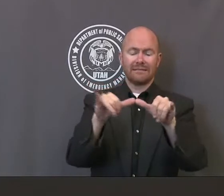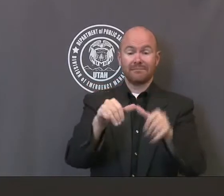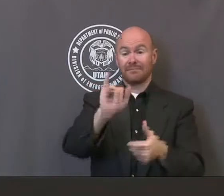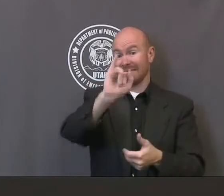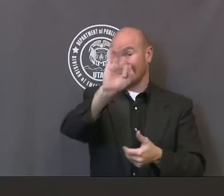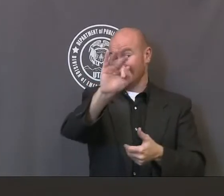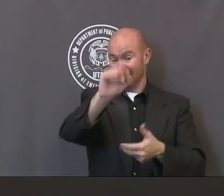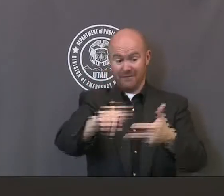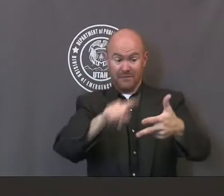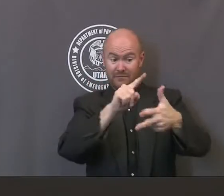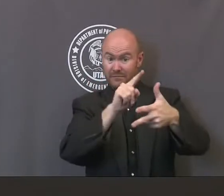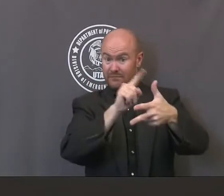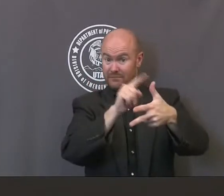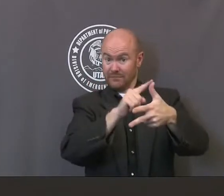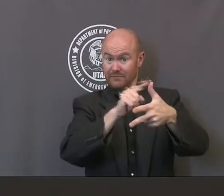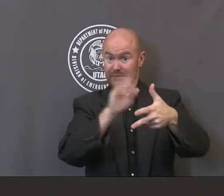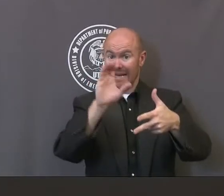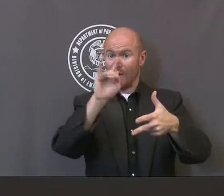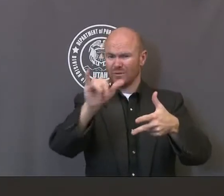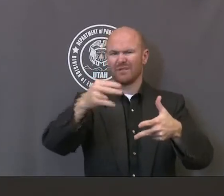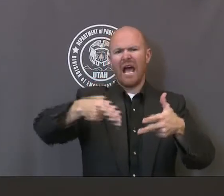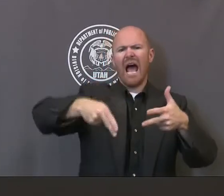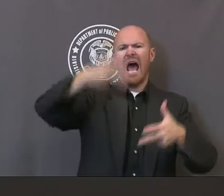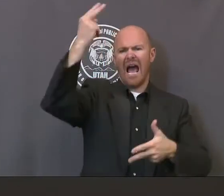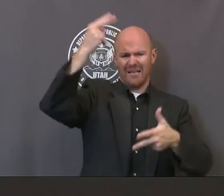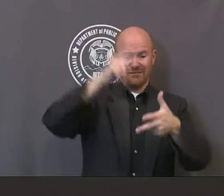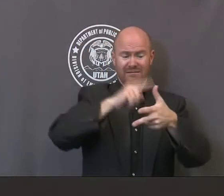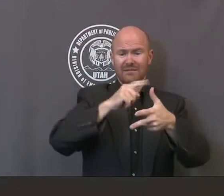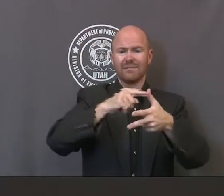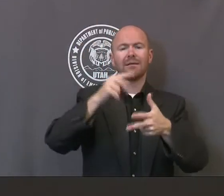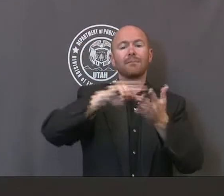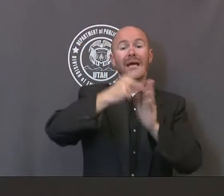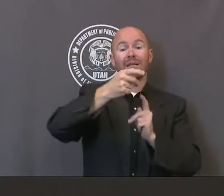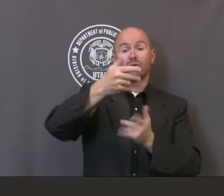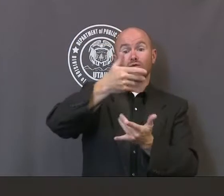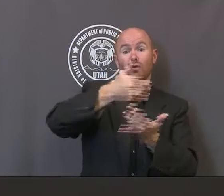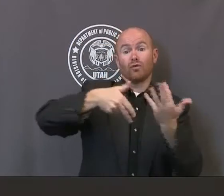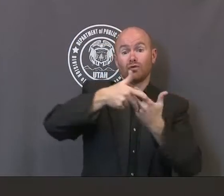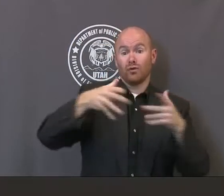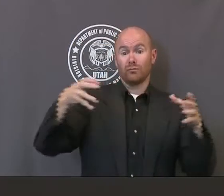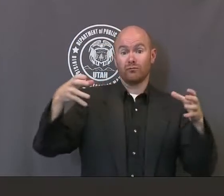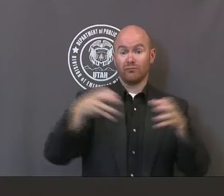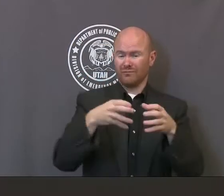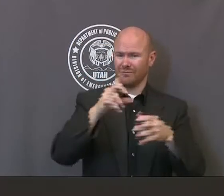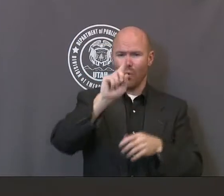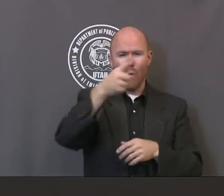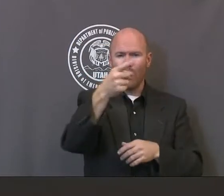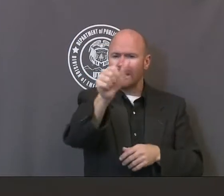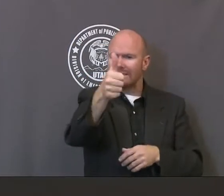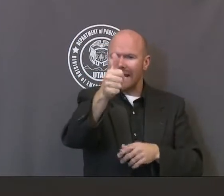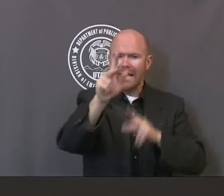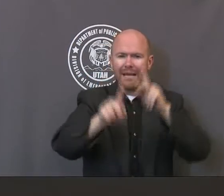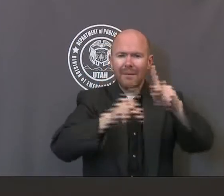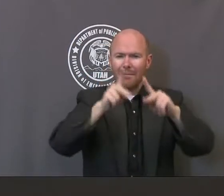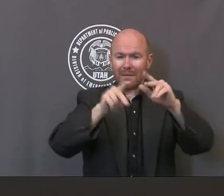as high transmission, casual social gatherings, as I've defined them, are limited to 10 or fewer